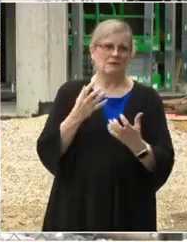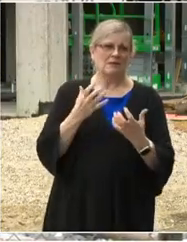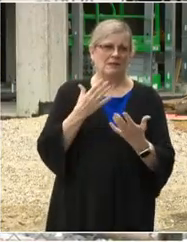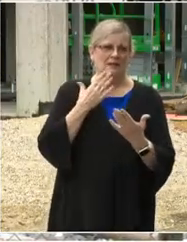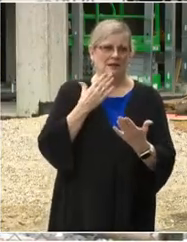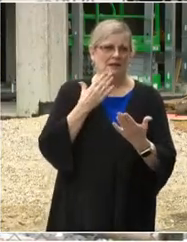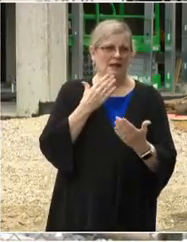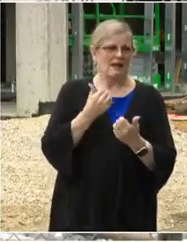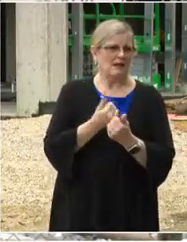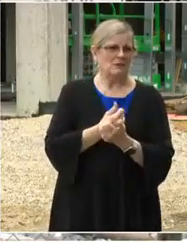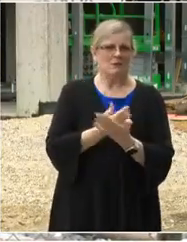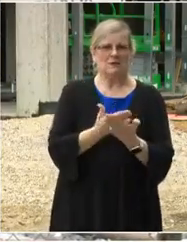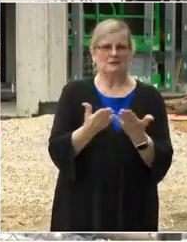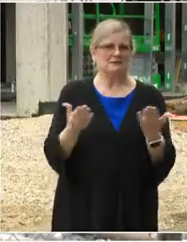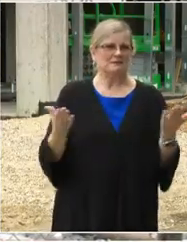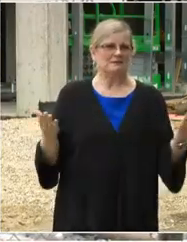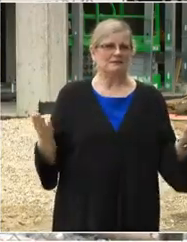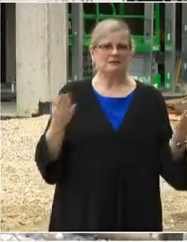community. Thank you so much.